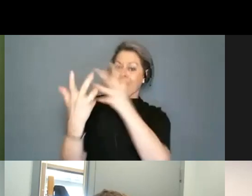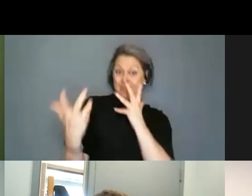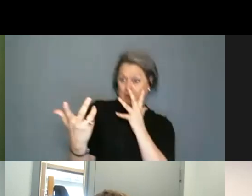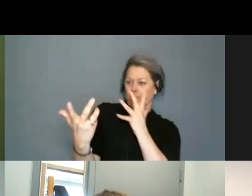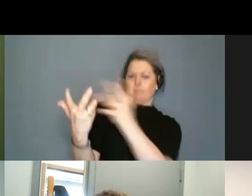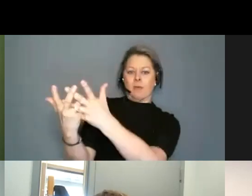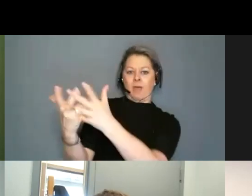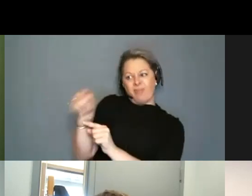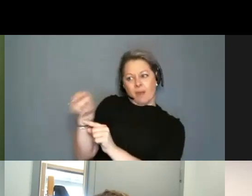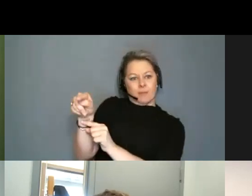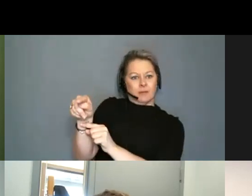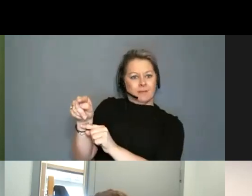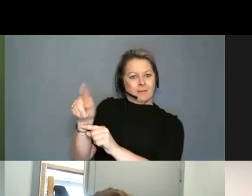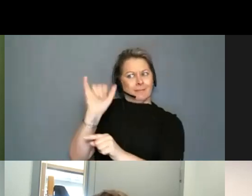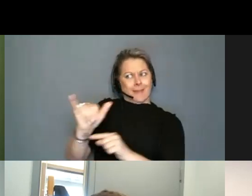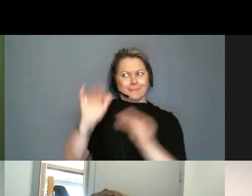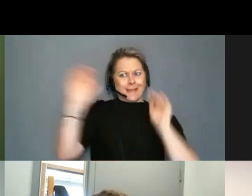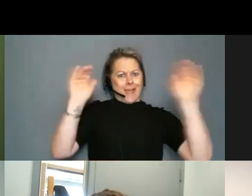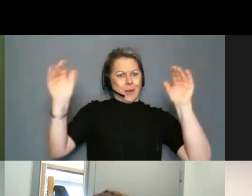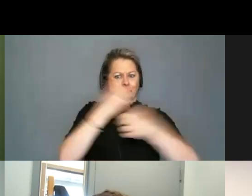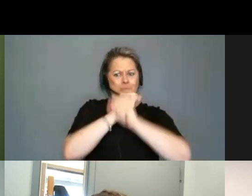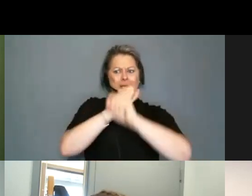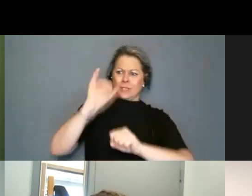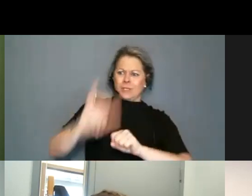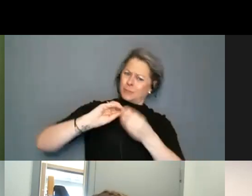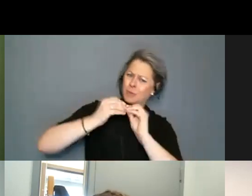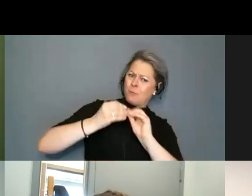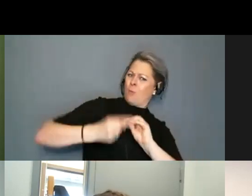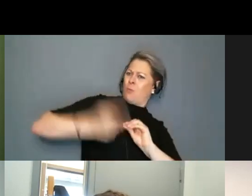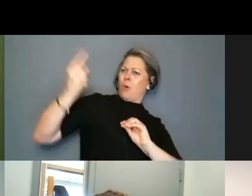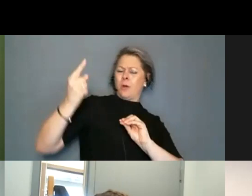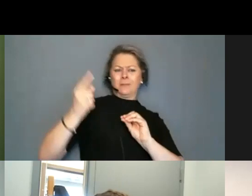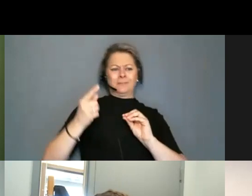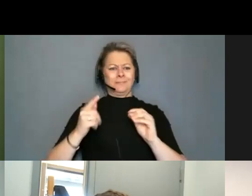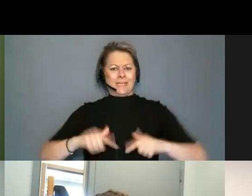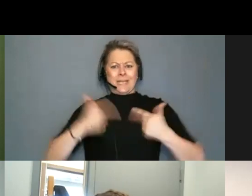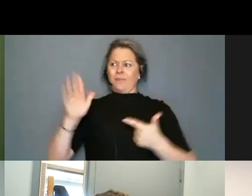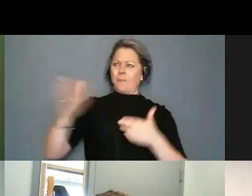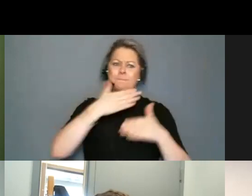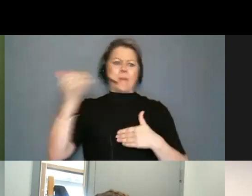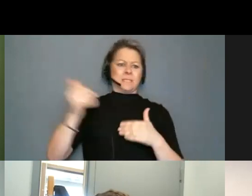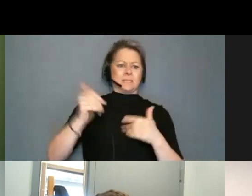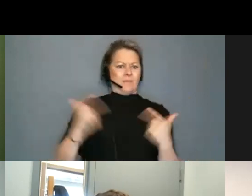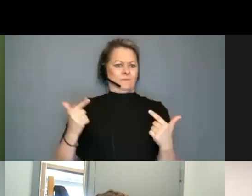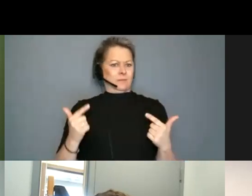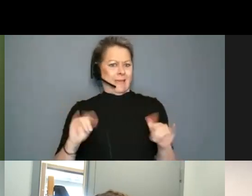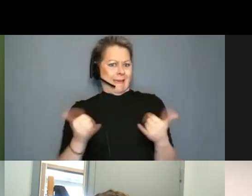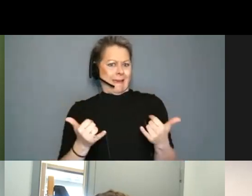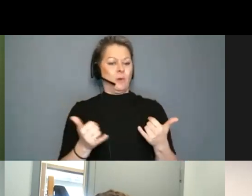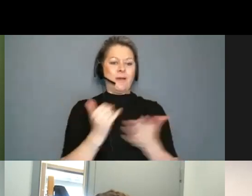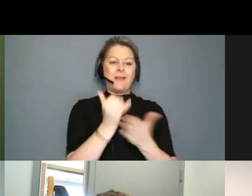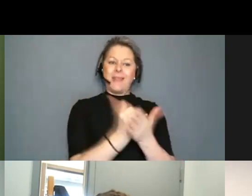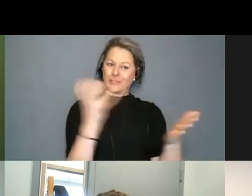at the heart and soul of adult protection and the right to live as we want to live. So, yeah, important point and lesson learned.